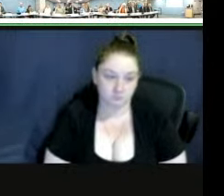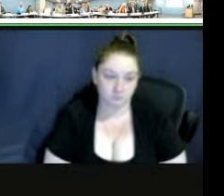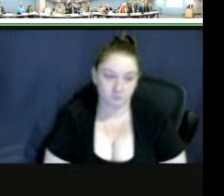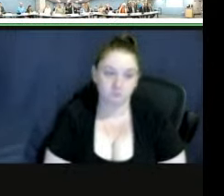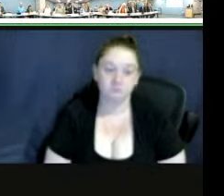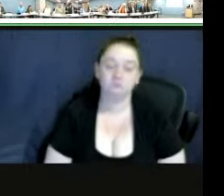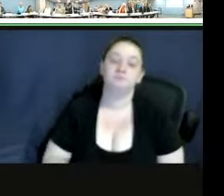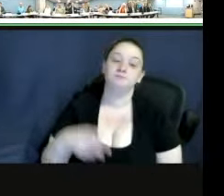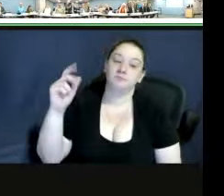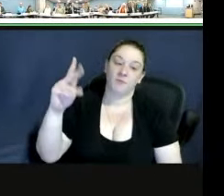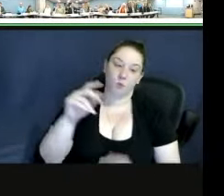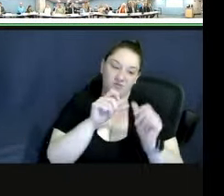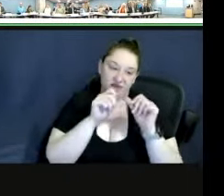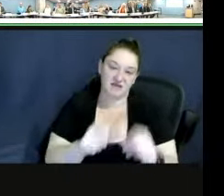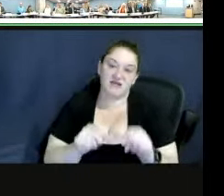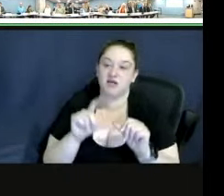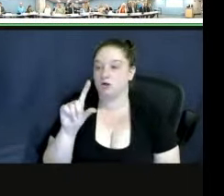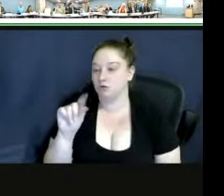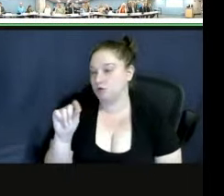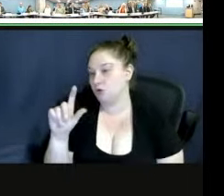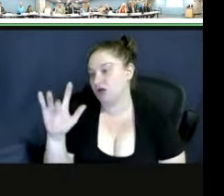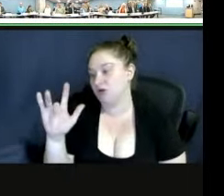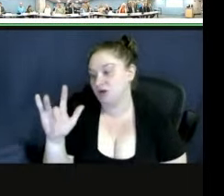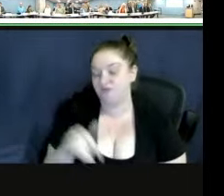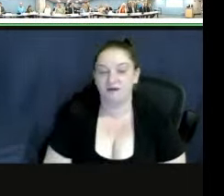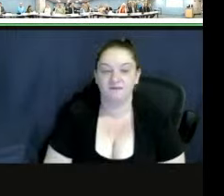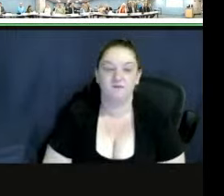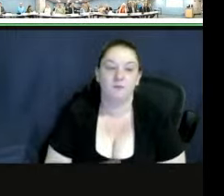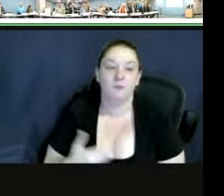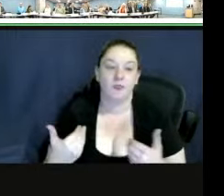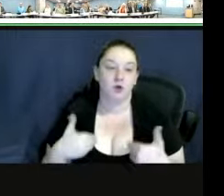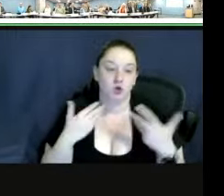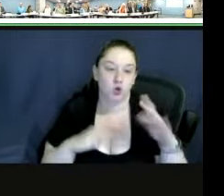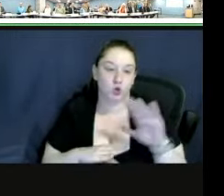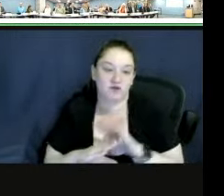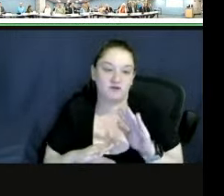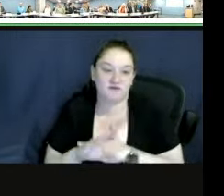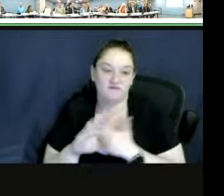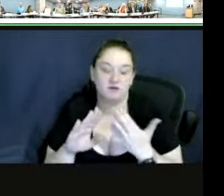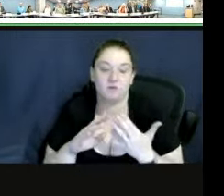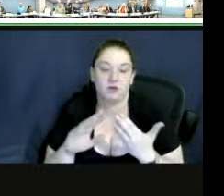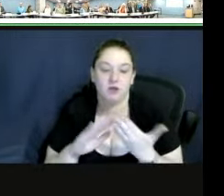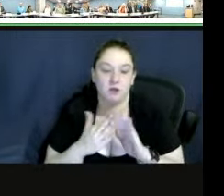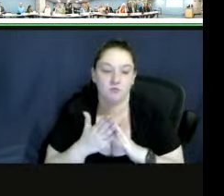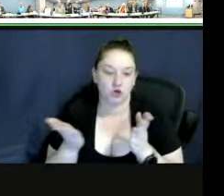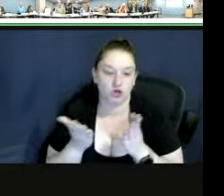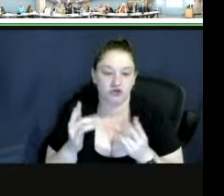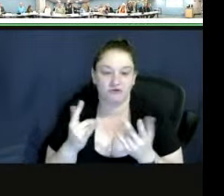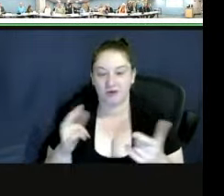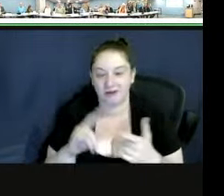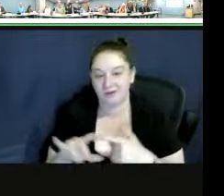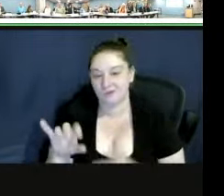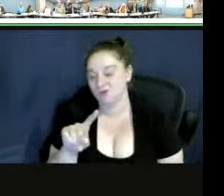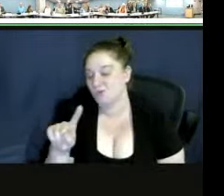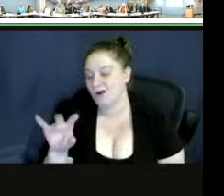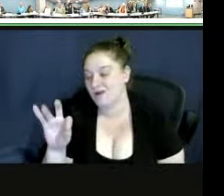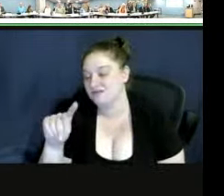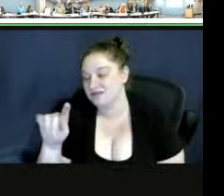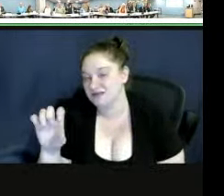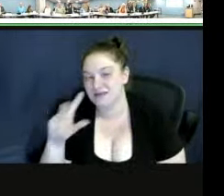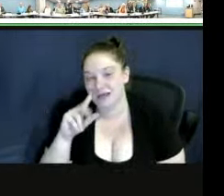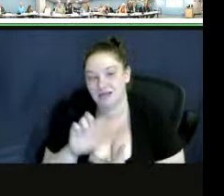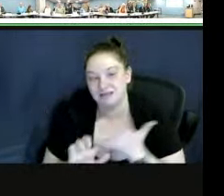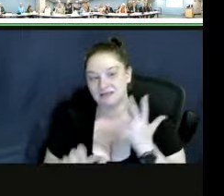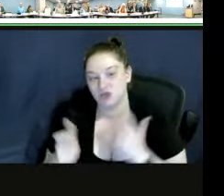Okay, continuing with 2025. The Youth Development Program and Community Services, it's currently 1 FTE and a series of grants